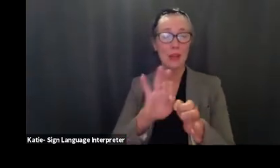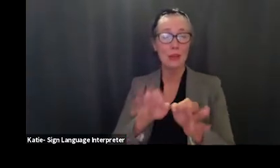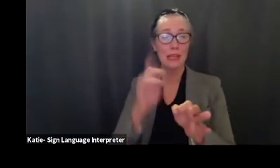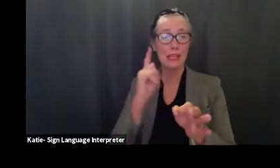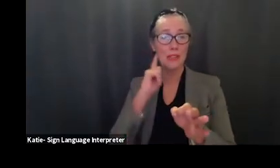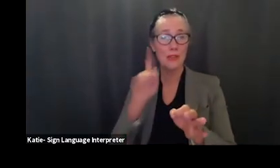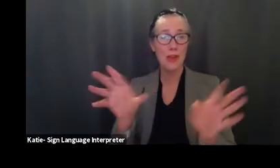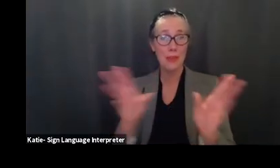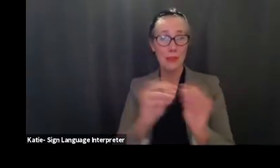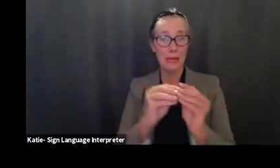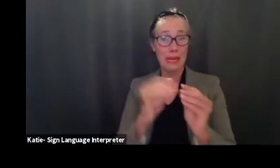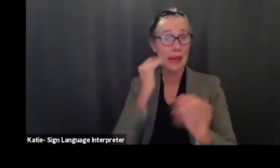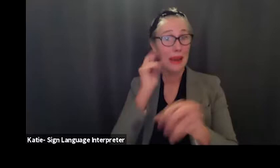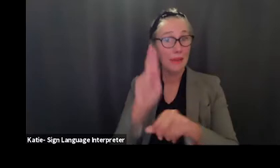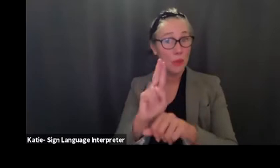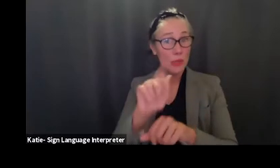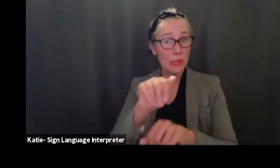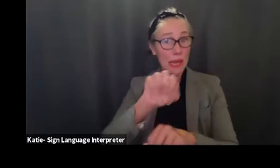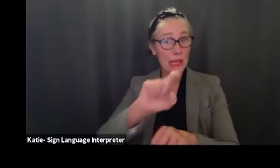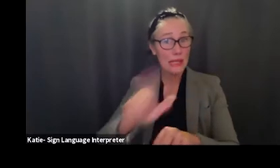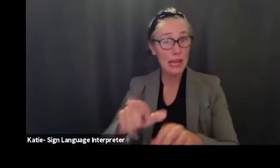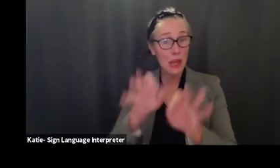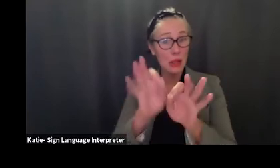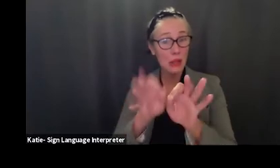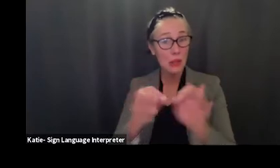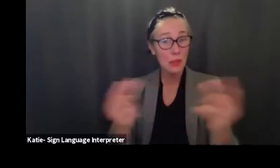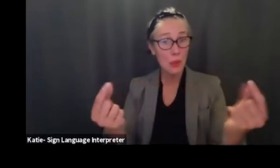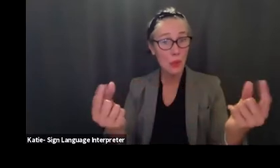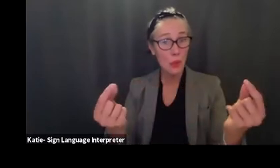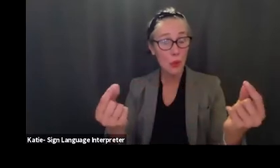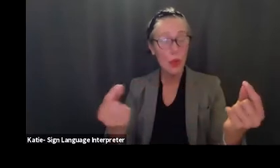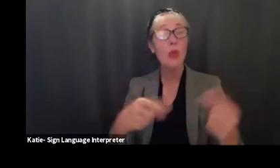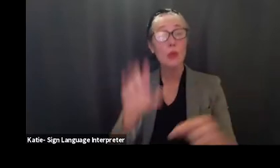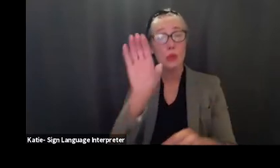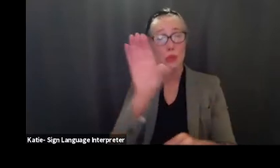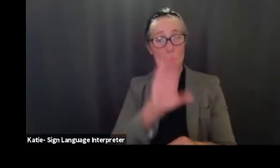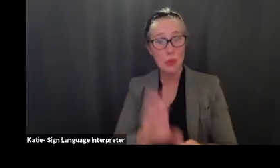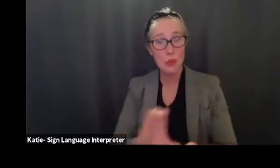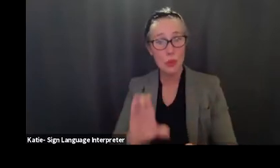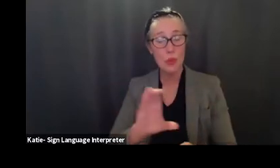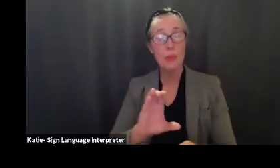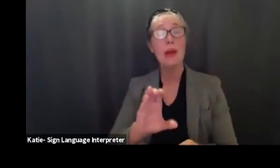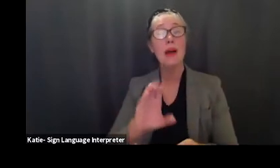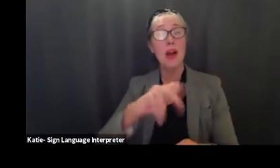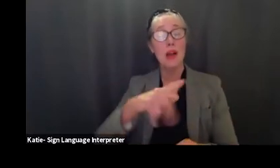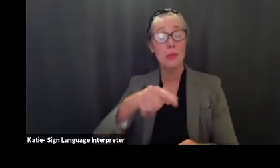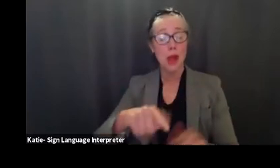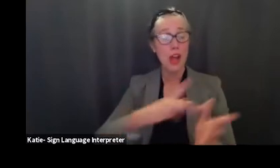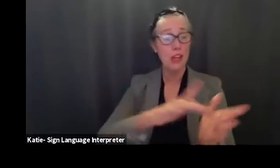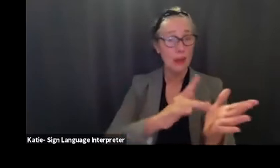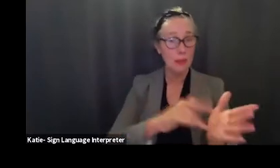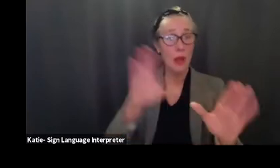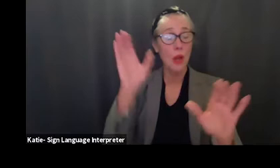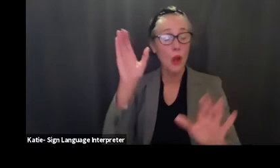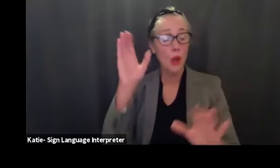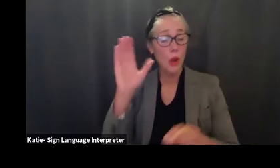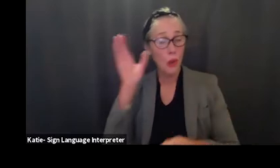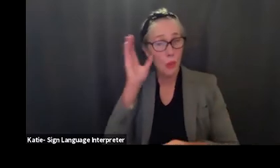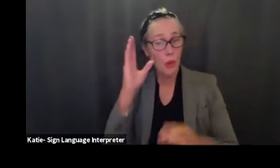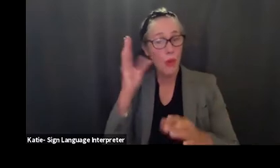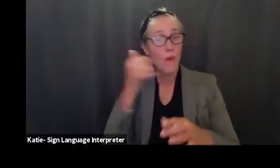if you will be using ASL interpretation please use the Zoom app on your computer tablet or phone to join this meeting